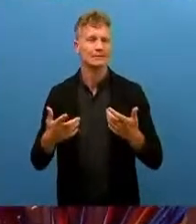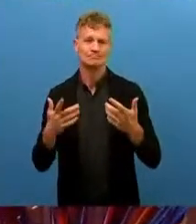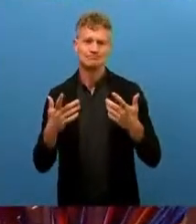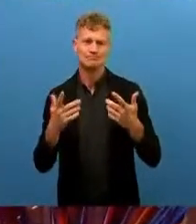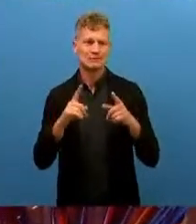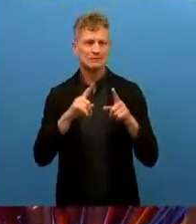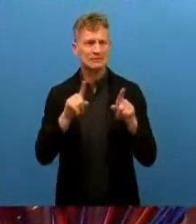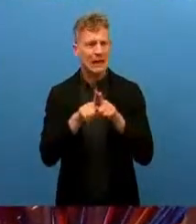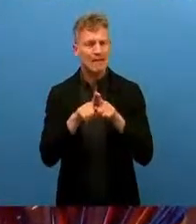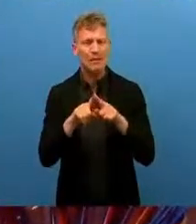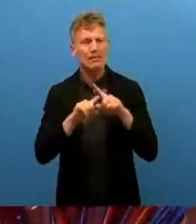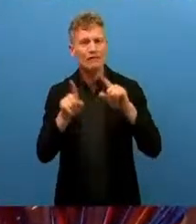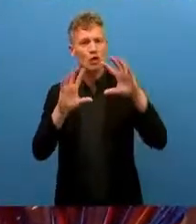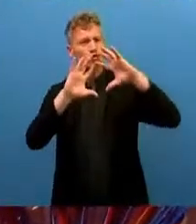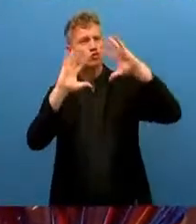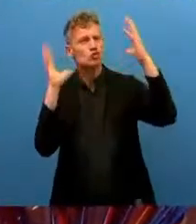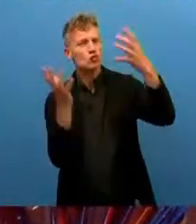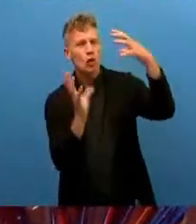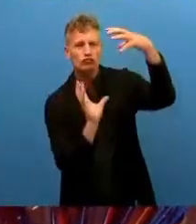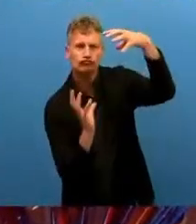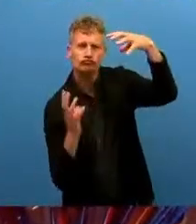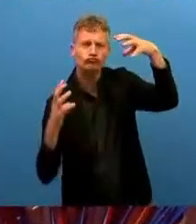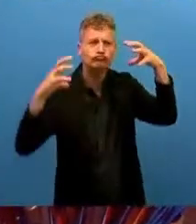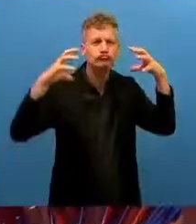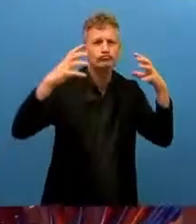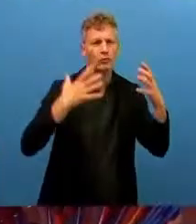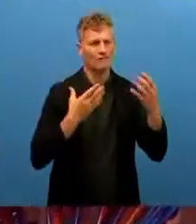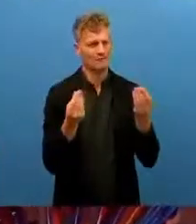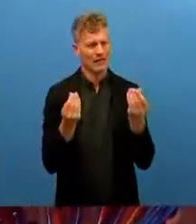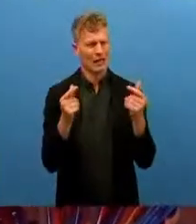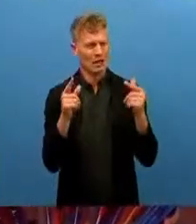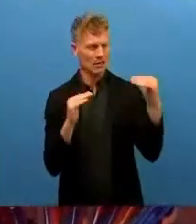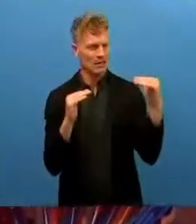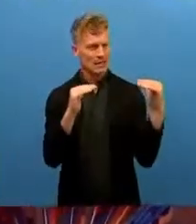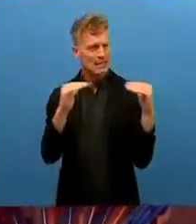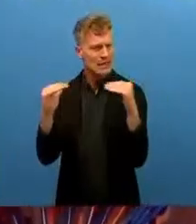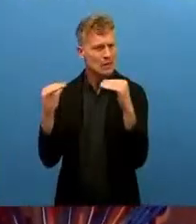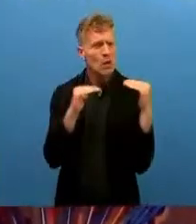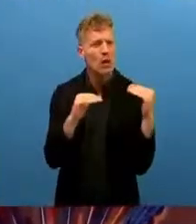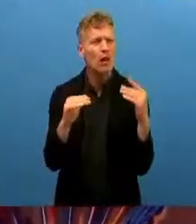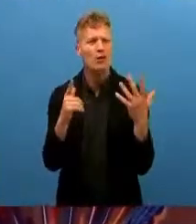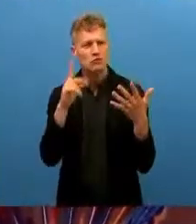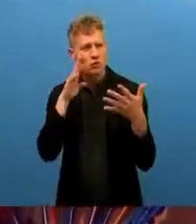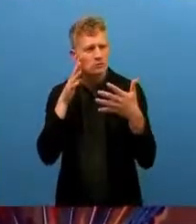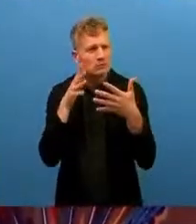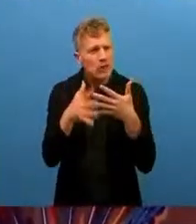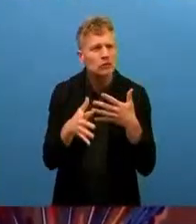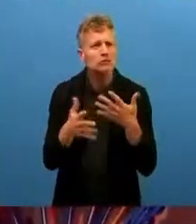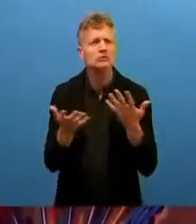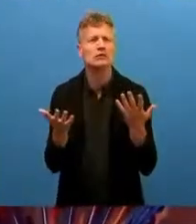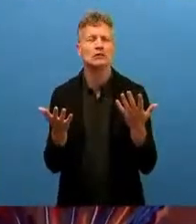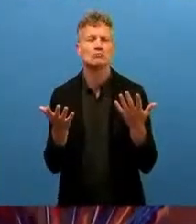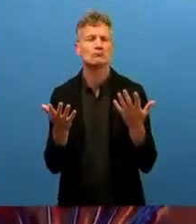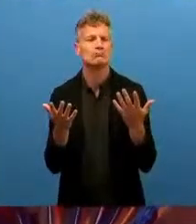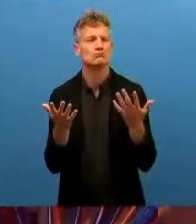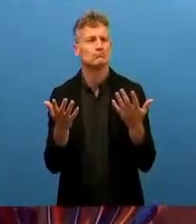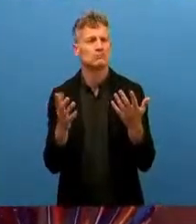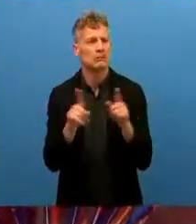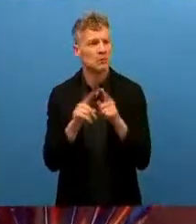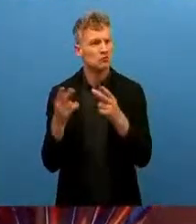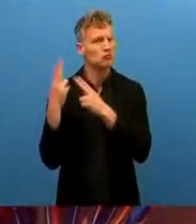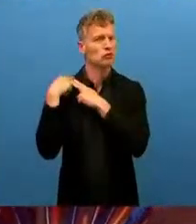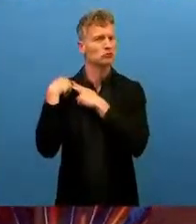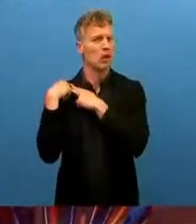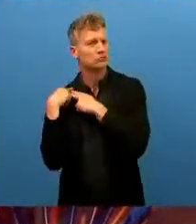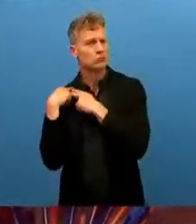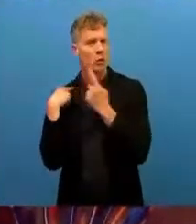cultural regions, non-discrimination, transparency, and accountability, and the decisions of the mechanism